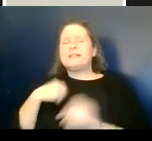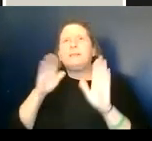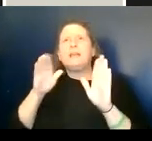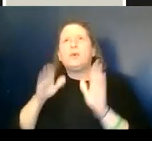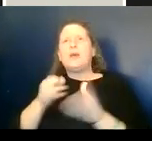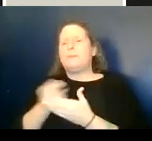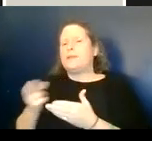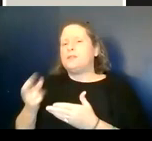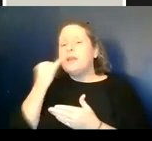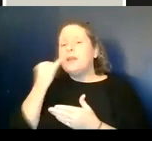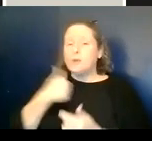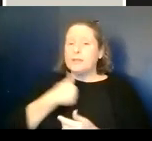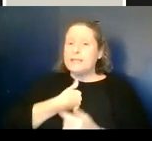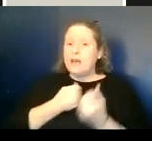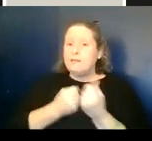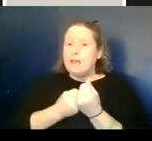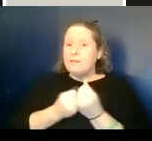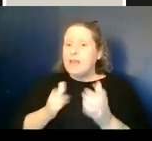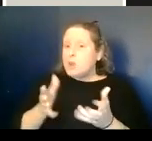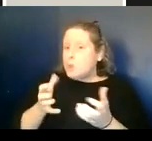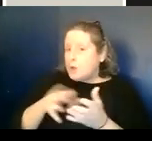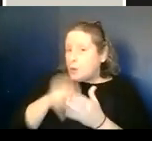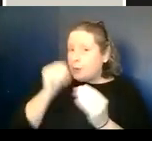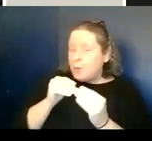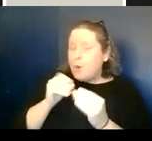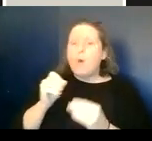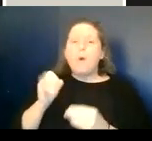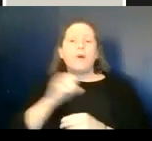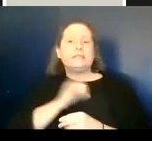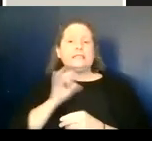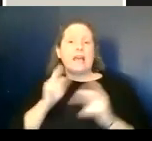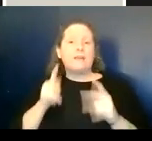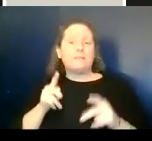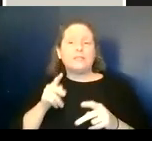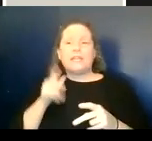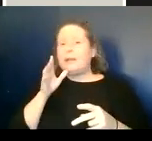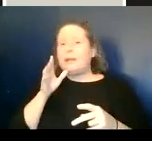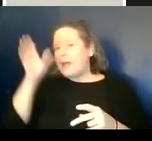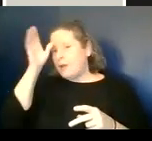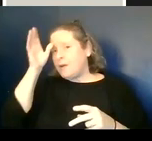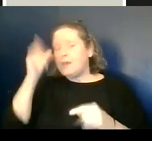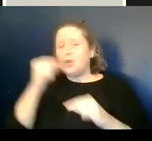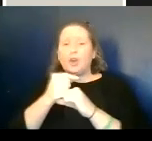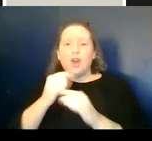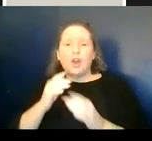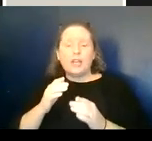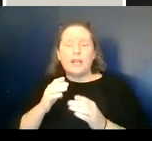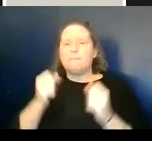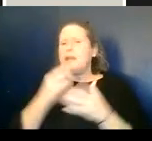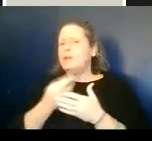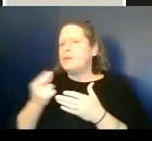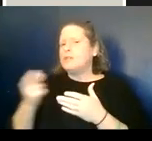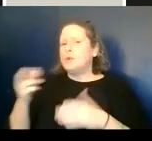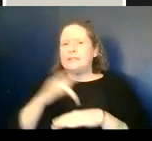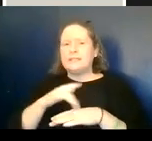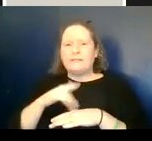more, or you're a staff person or a parent or a guardian, there are lots of resources